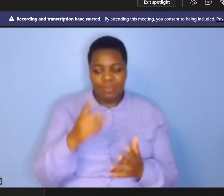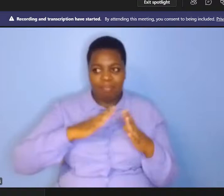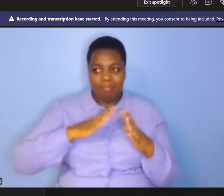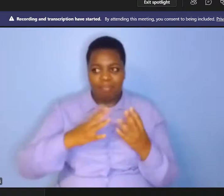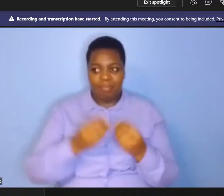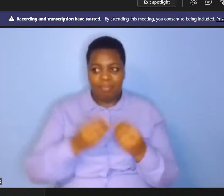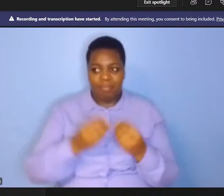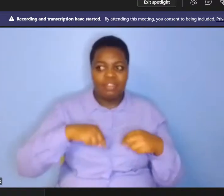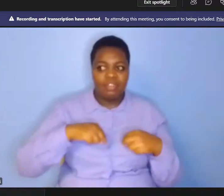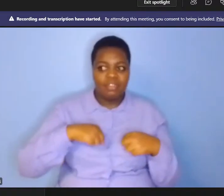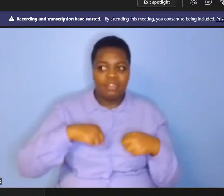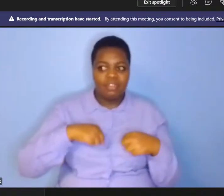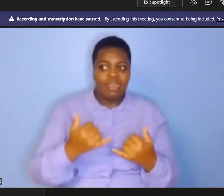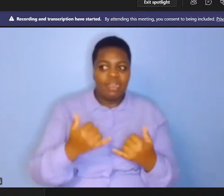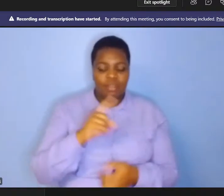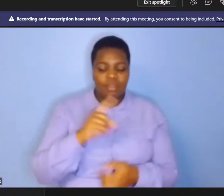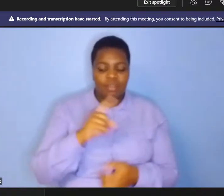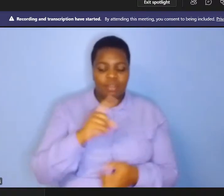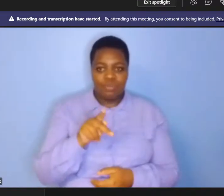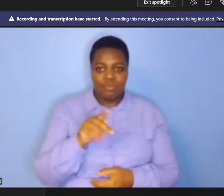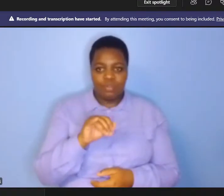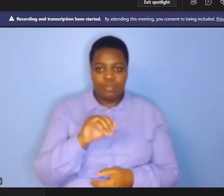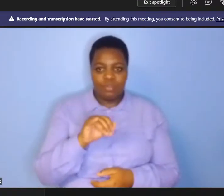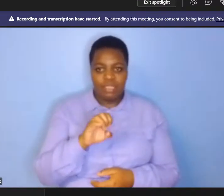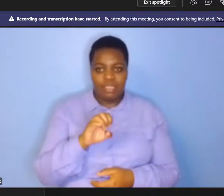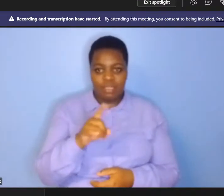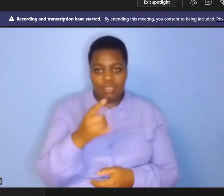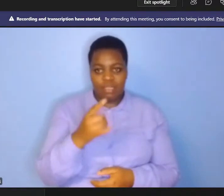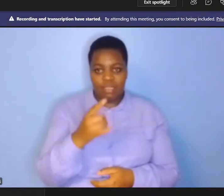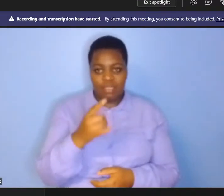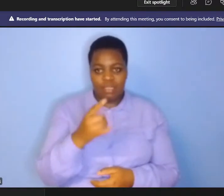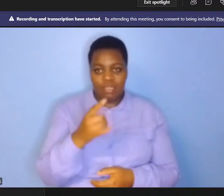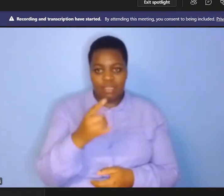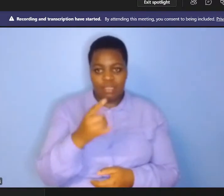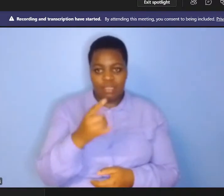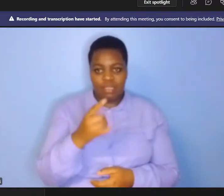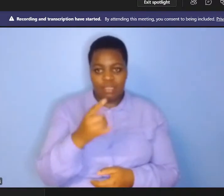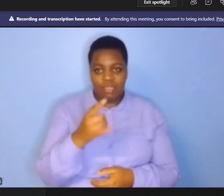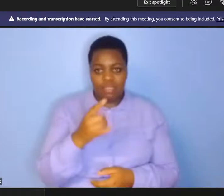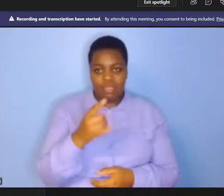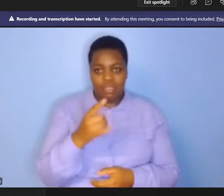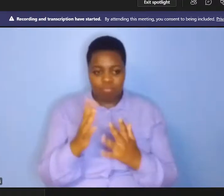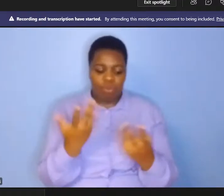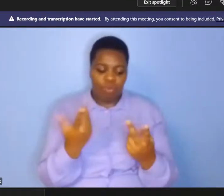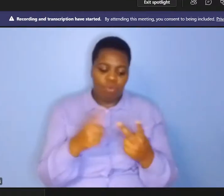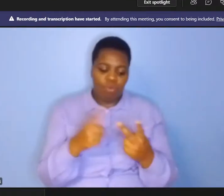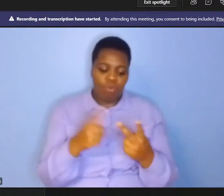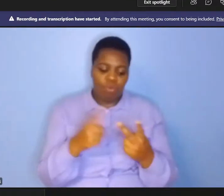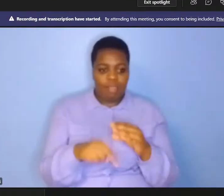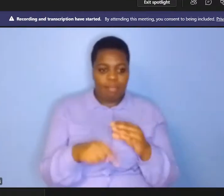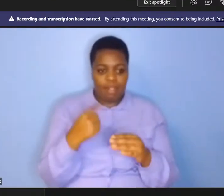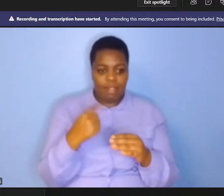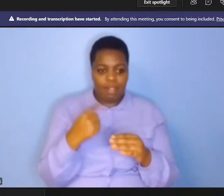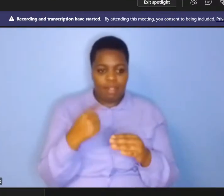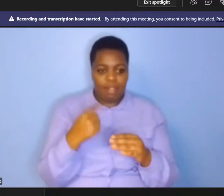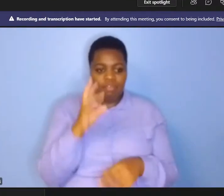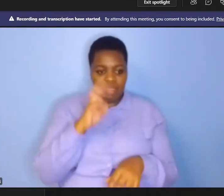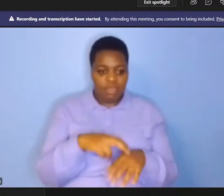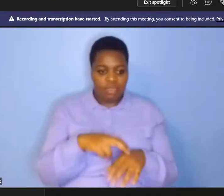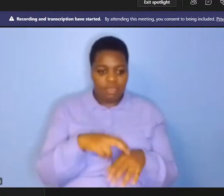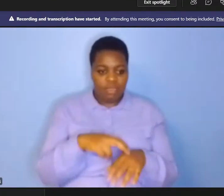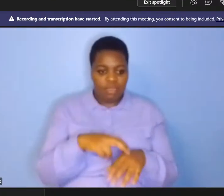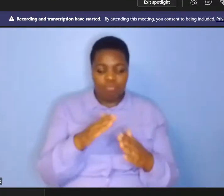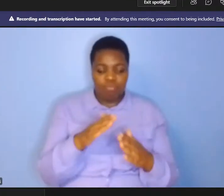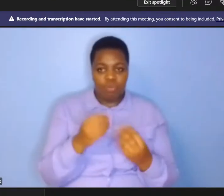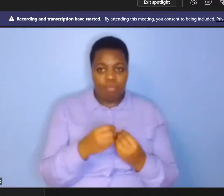And Zuki is available on WhatsApp and on email if there's any arrangement that needs to be made in